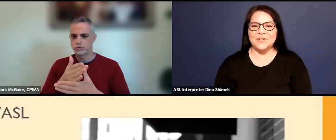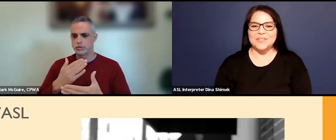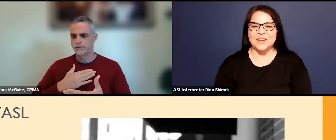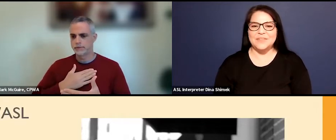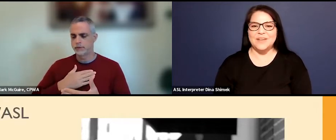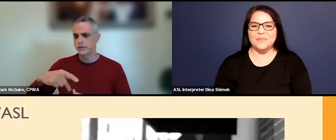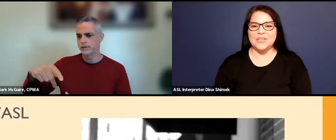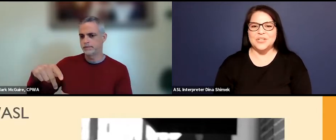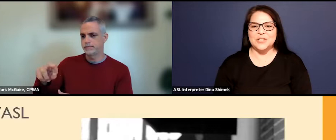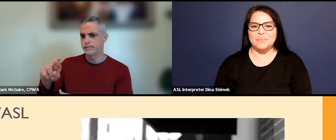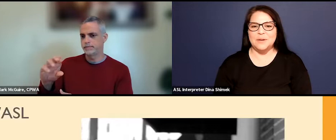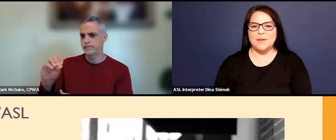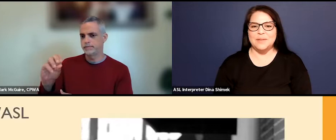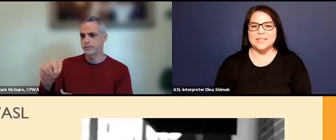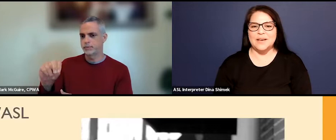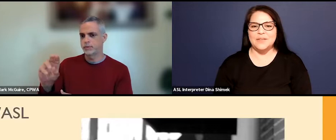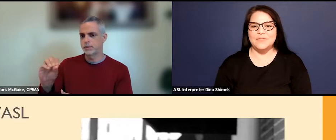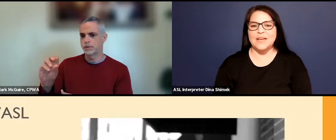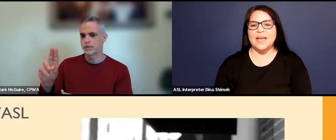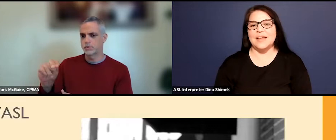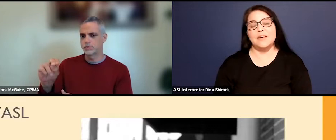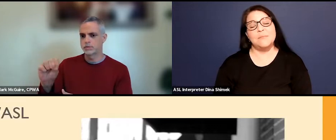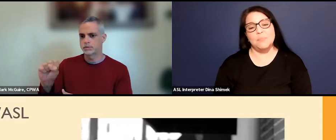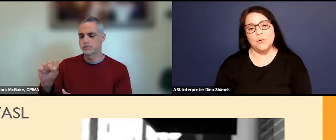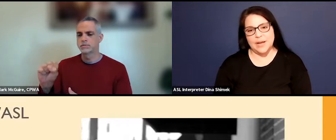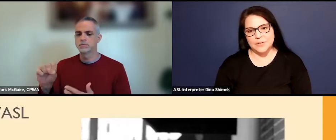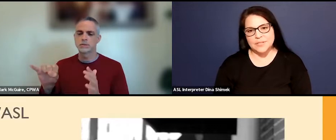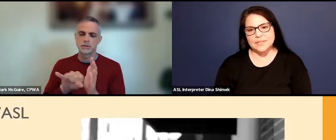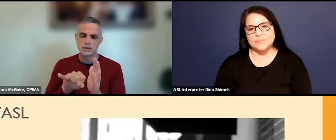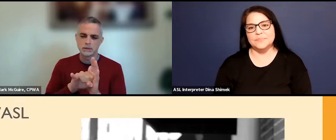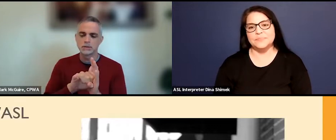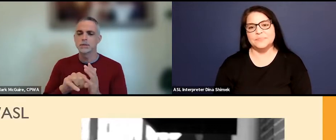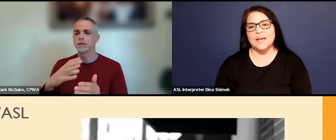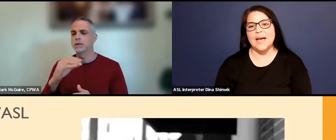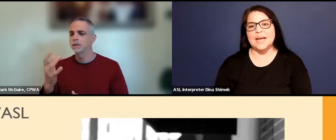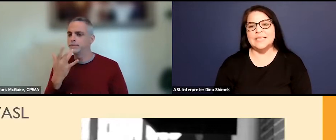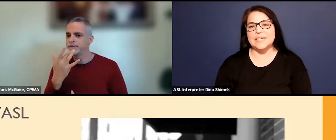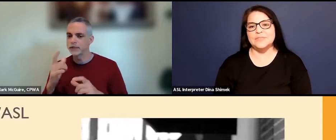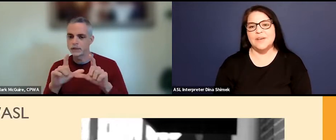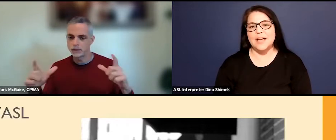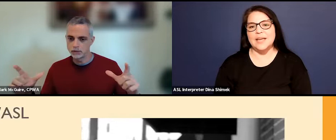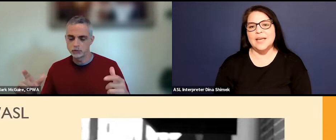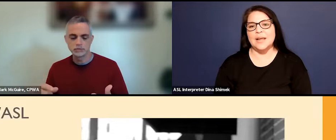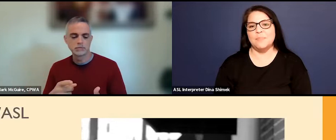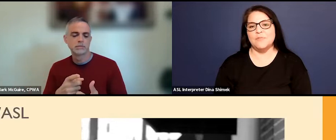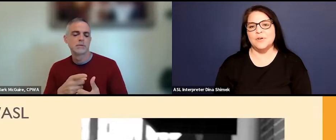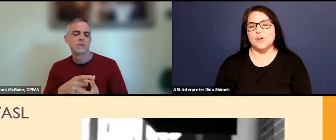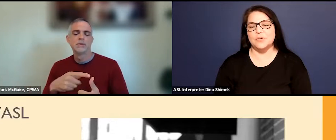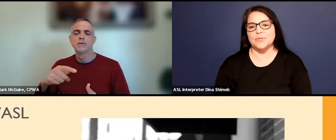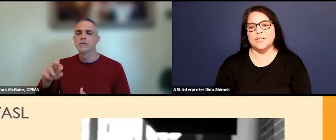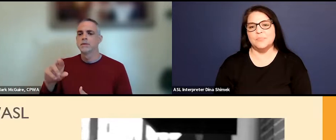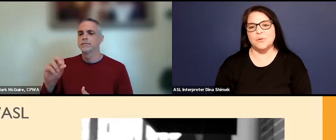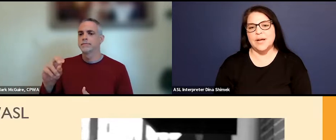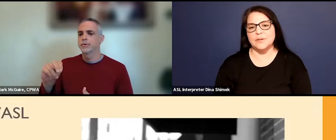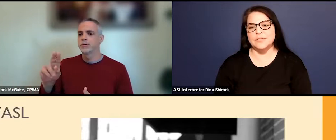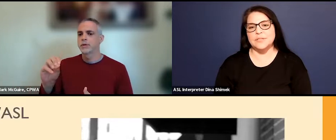And first off, I want to share a little bit about myself and my pronouns. I identify and I prefer